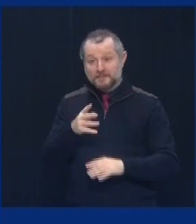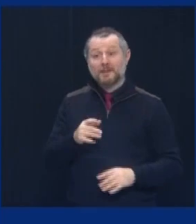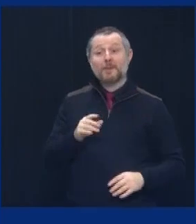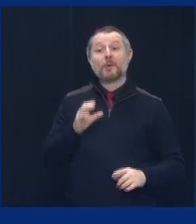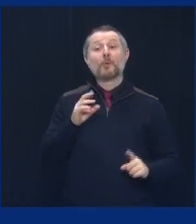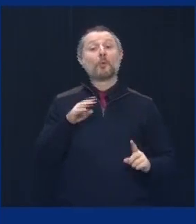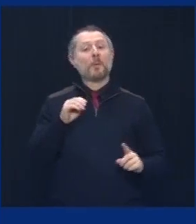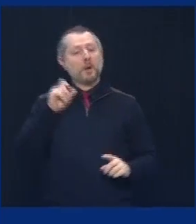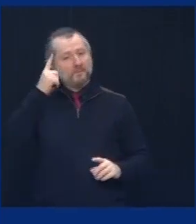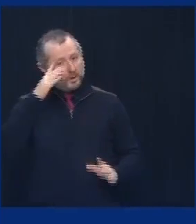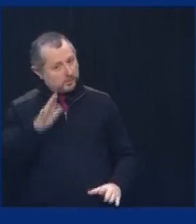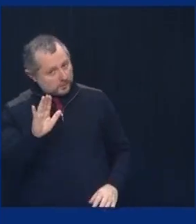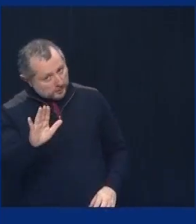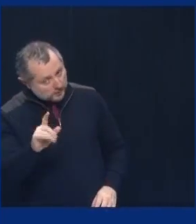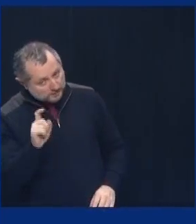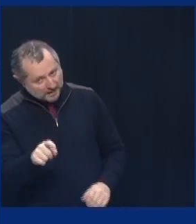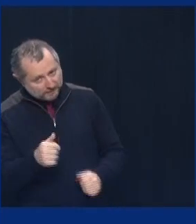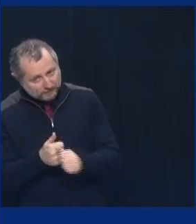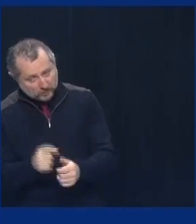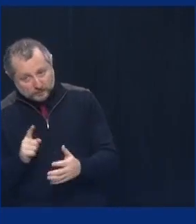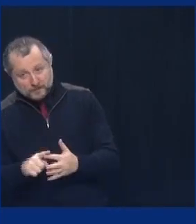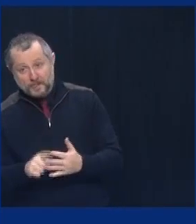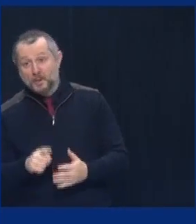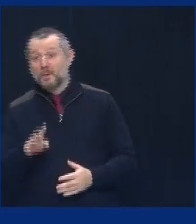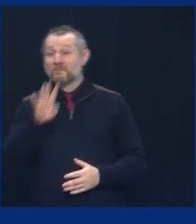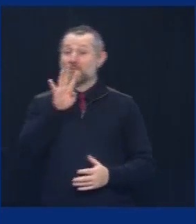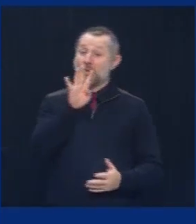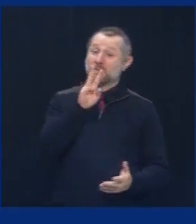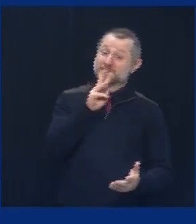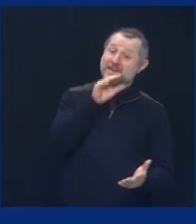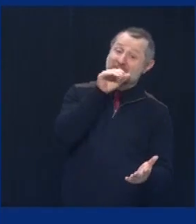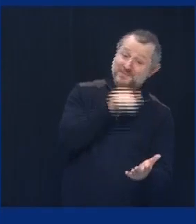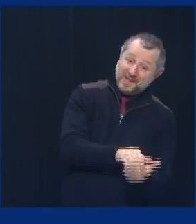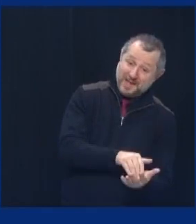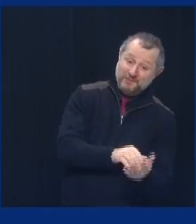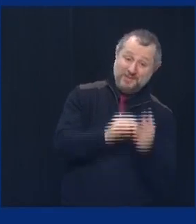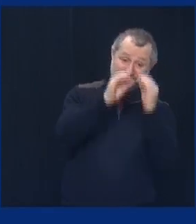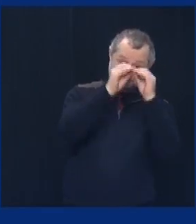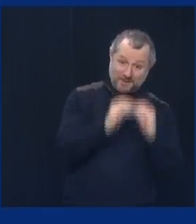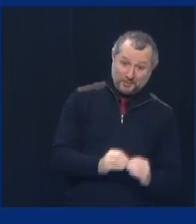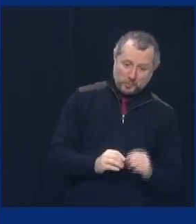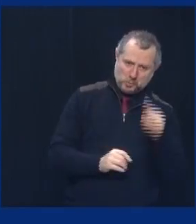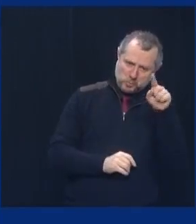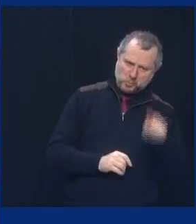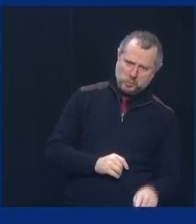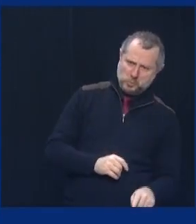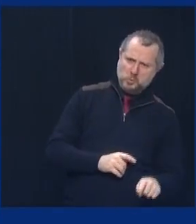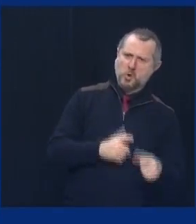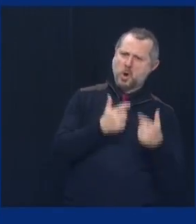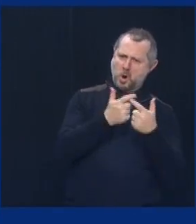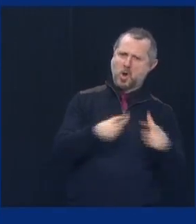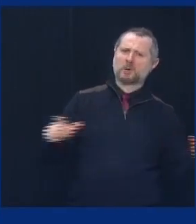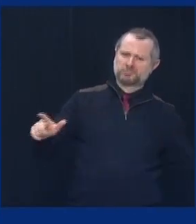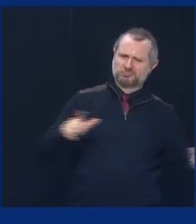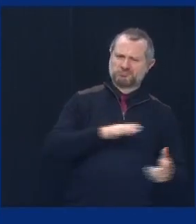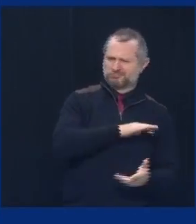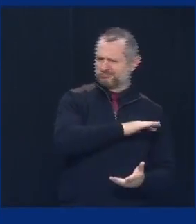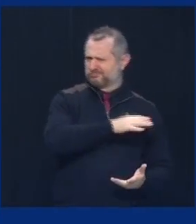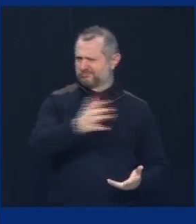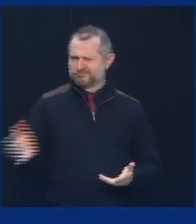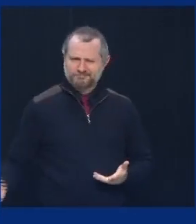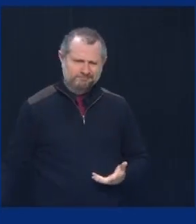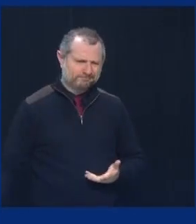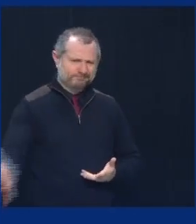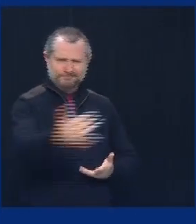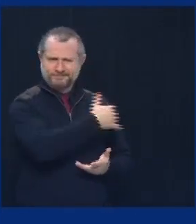remember it's 46,000 data points is a large sample of data points, right?